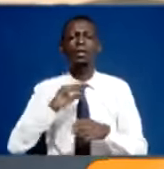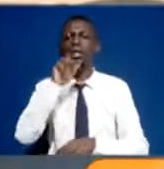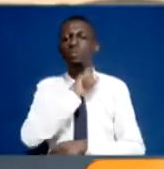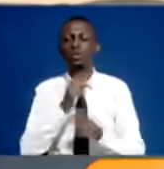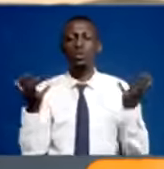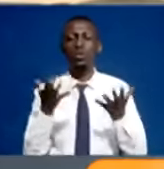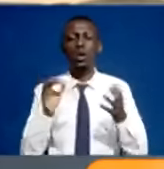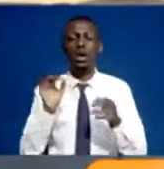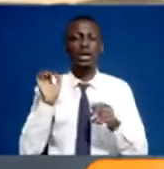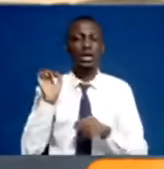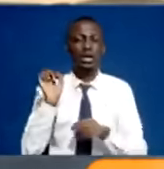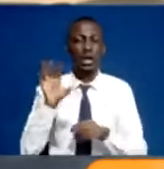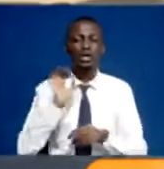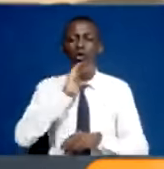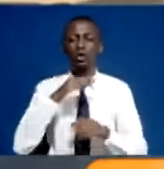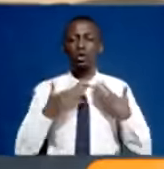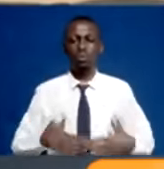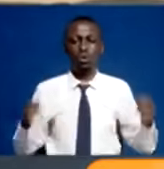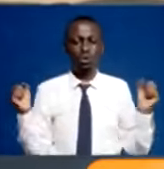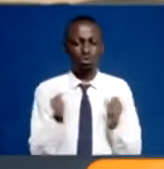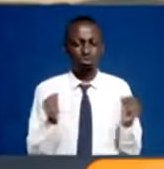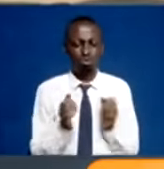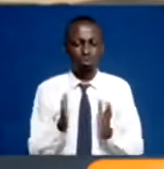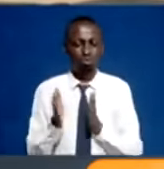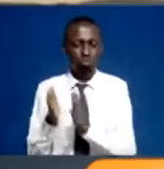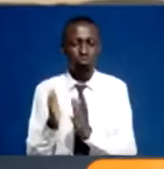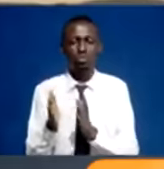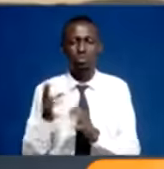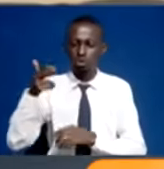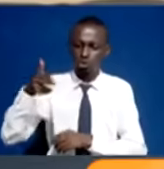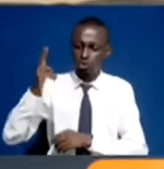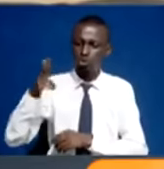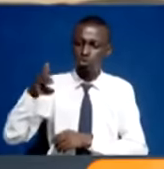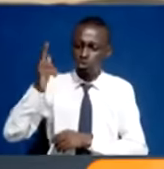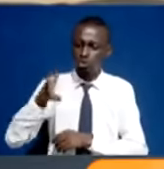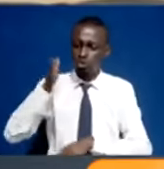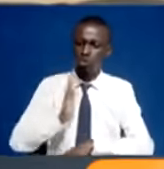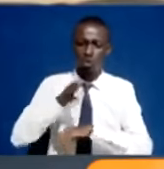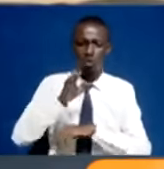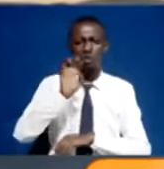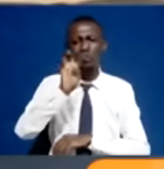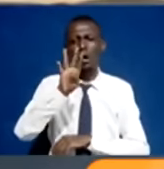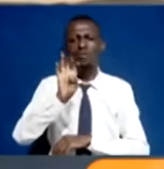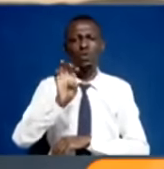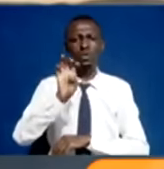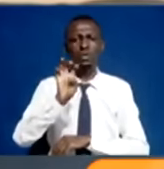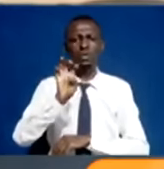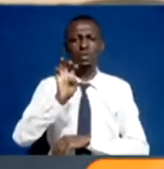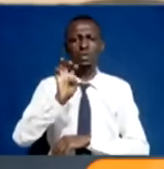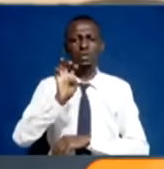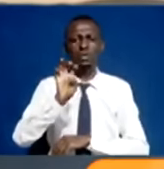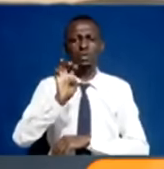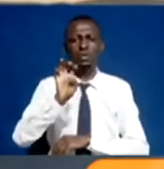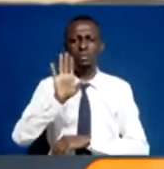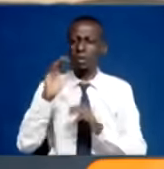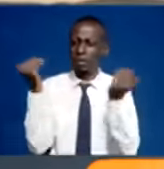wamepigwa risasi more than 40 each, mtoto. Kuingia yani hata sijui ungemjua sasa wetu tulimjua